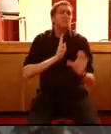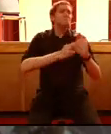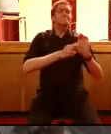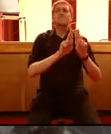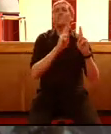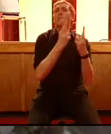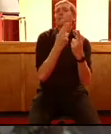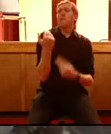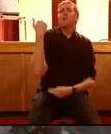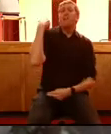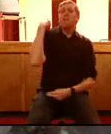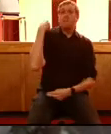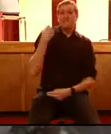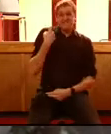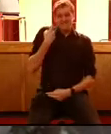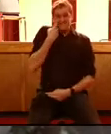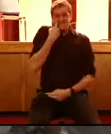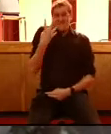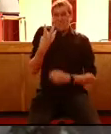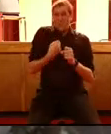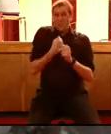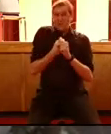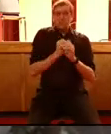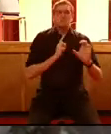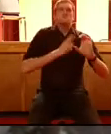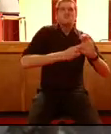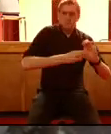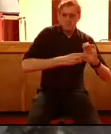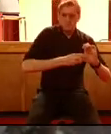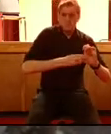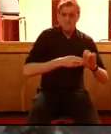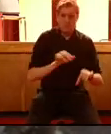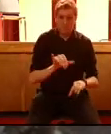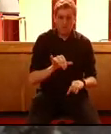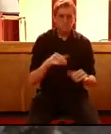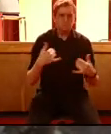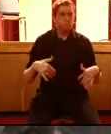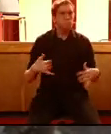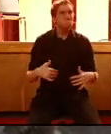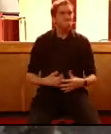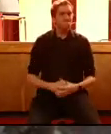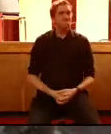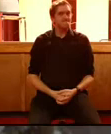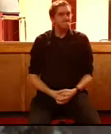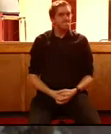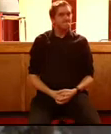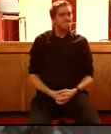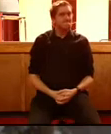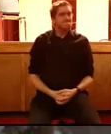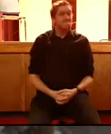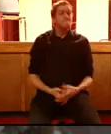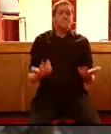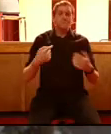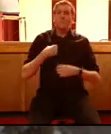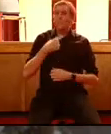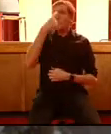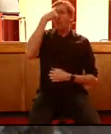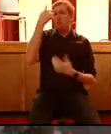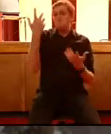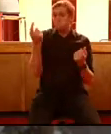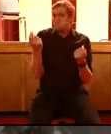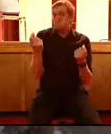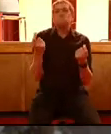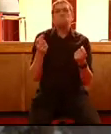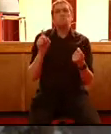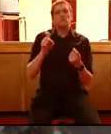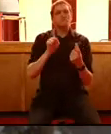last 4 years, they joined the union. That should speak volumes within itself. So what I think we need to do is get